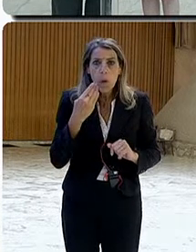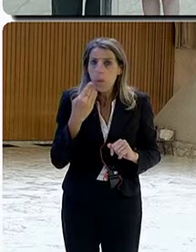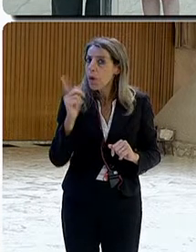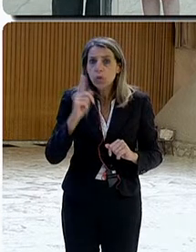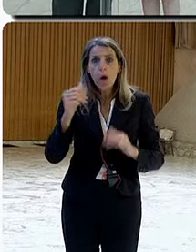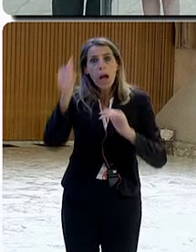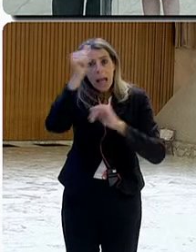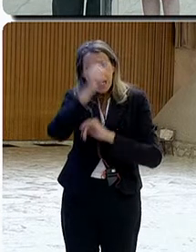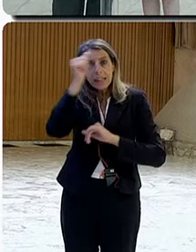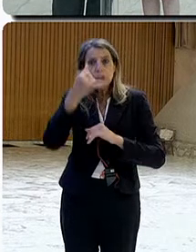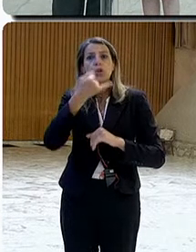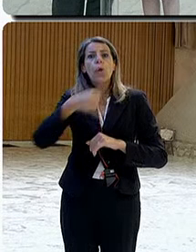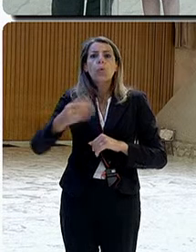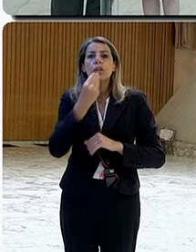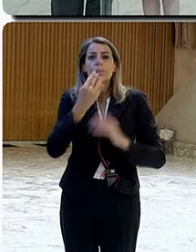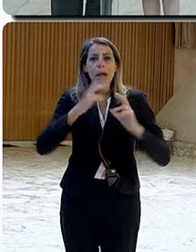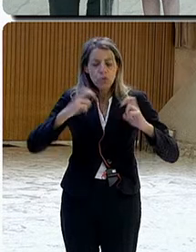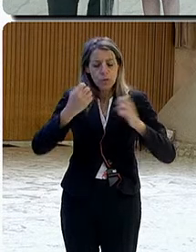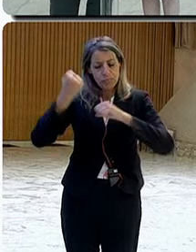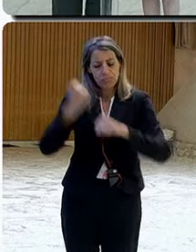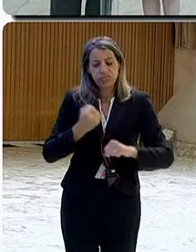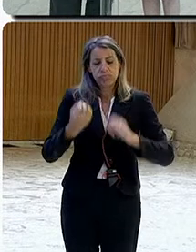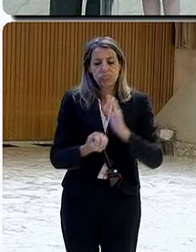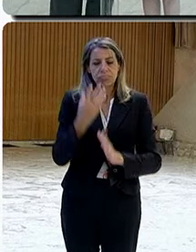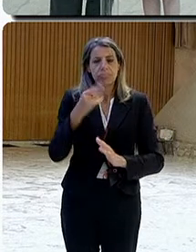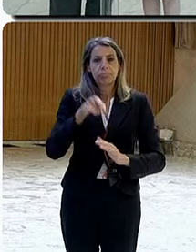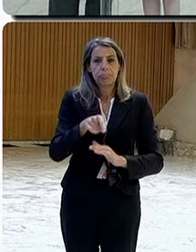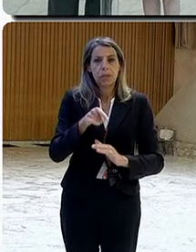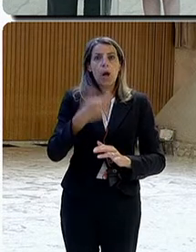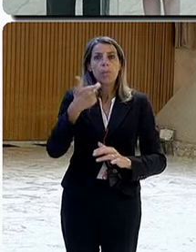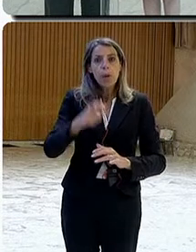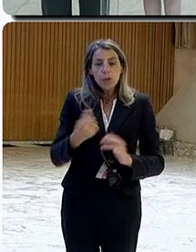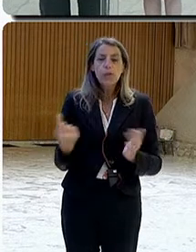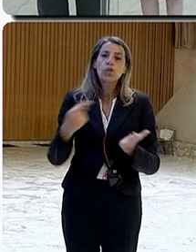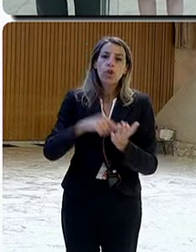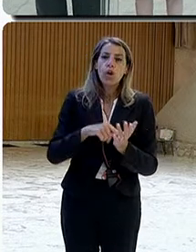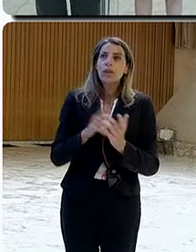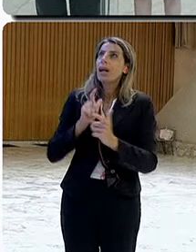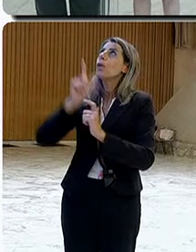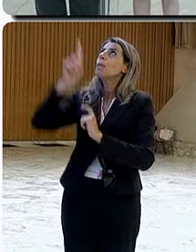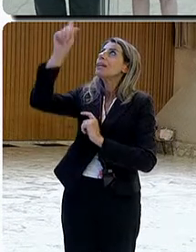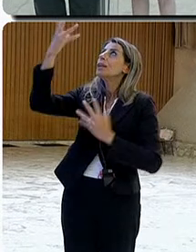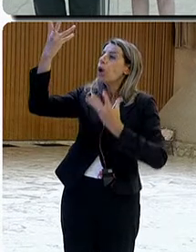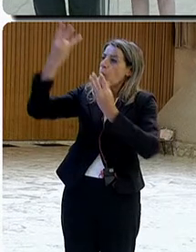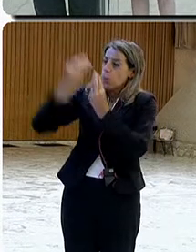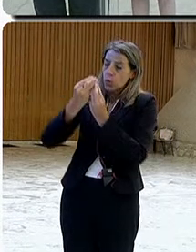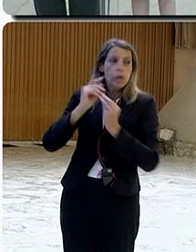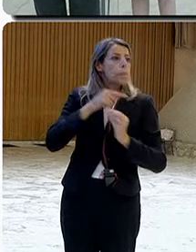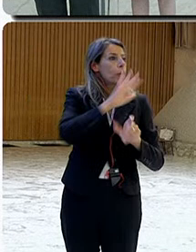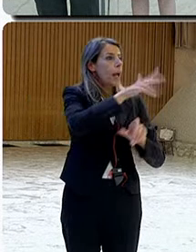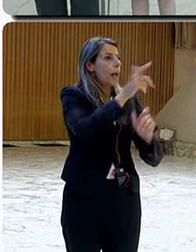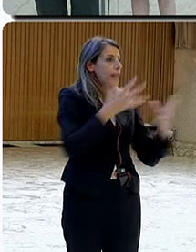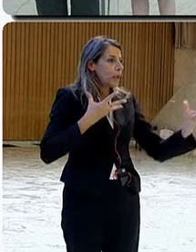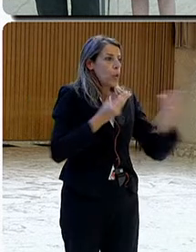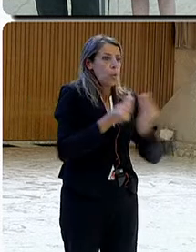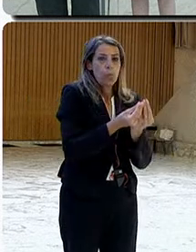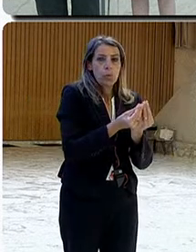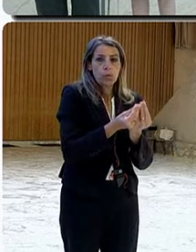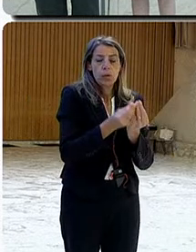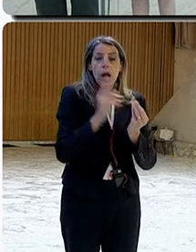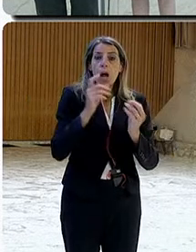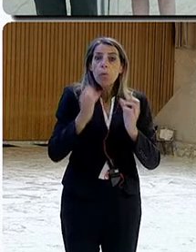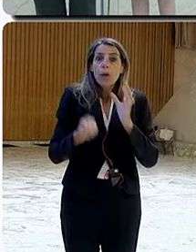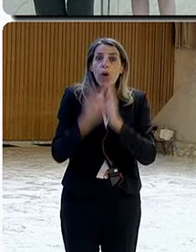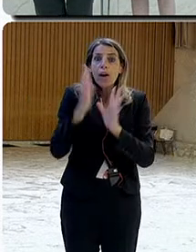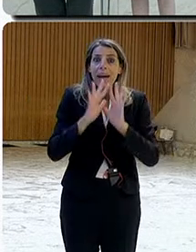Last Supper to restore our union with God and make communion possible with others. Similarly, at the dawn of creation,